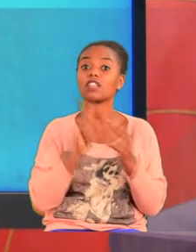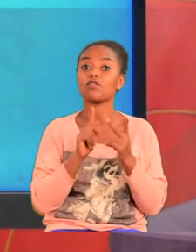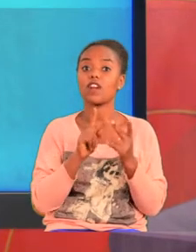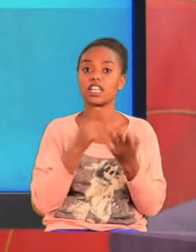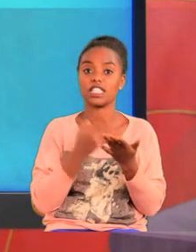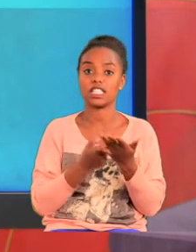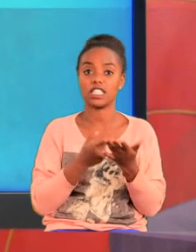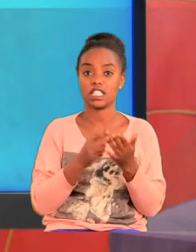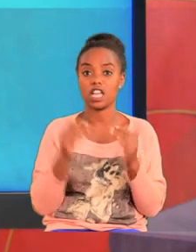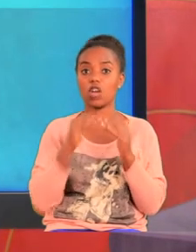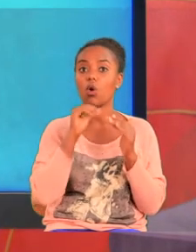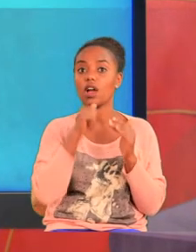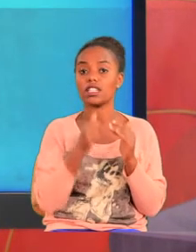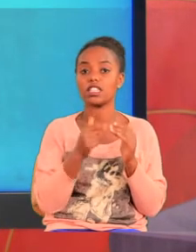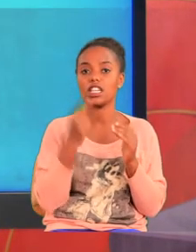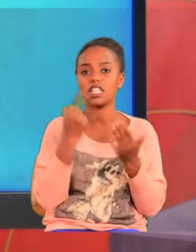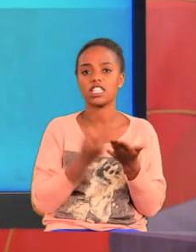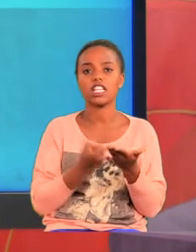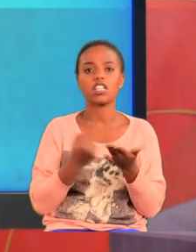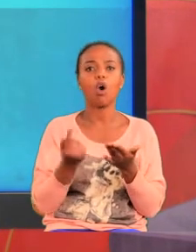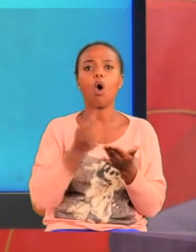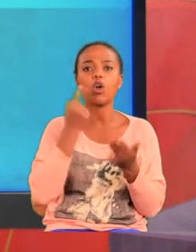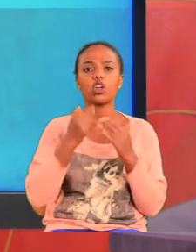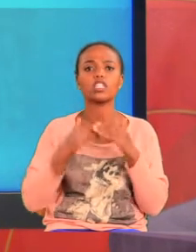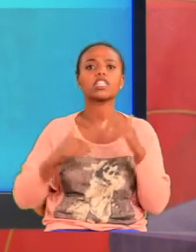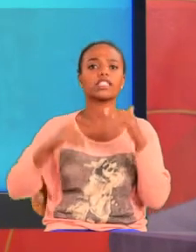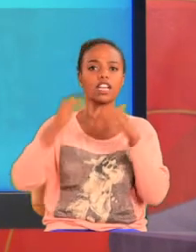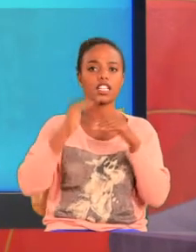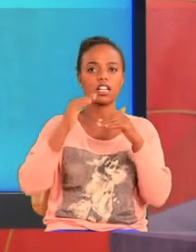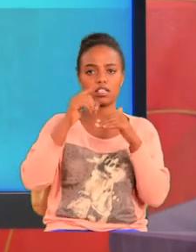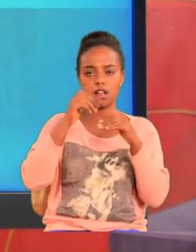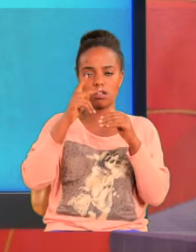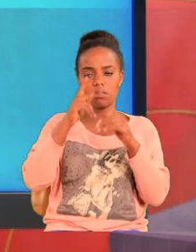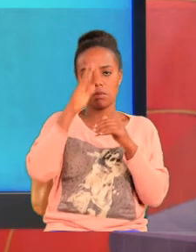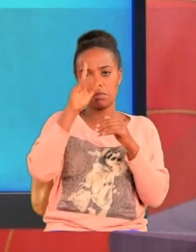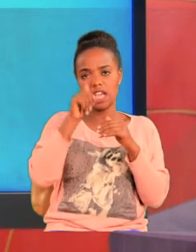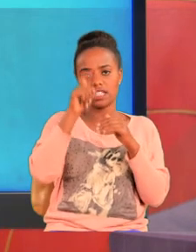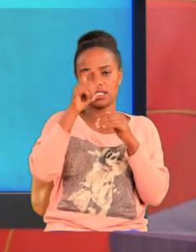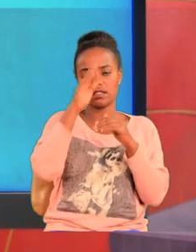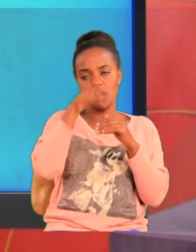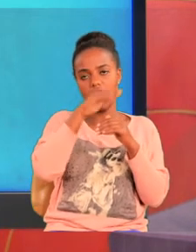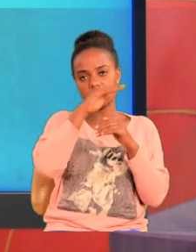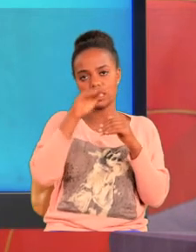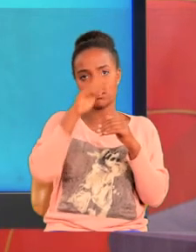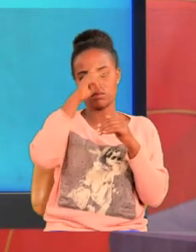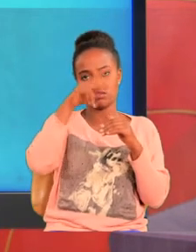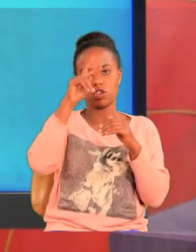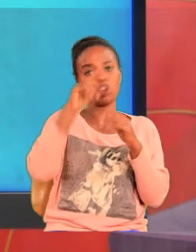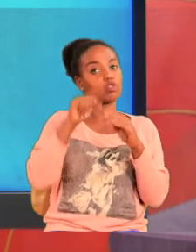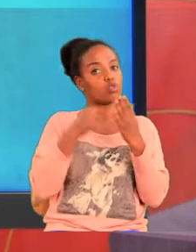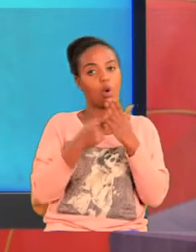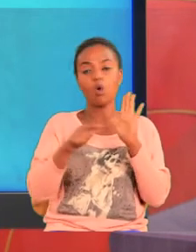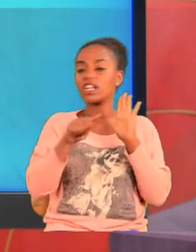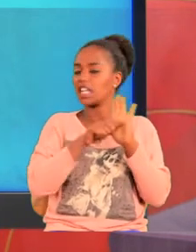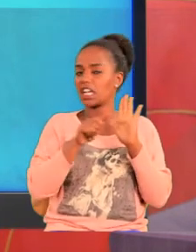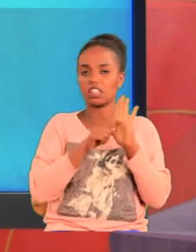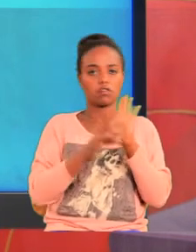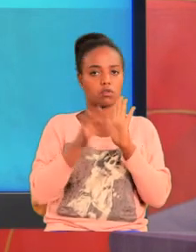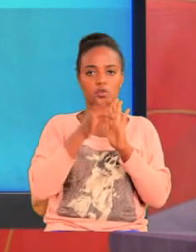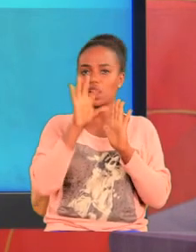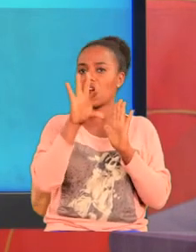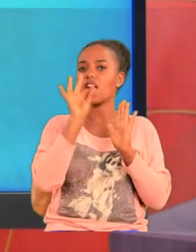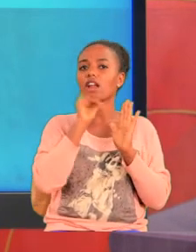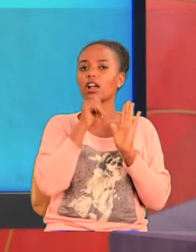No, this is, since this always it is greater than 0, it's above x-axis. It's not less. So we can't find a number satisfying